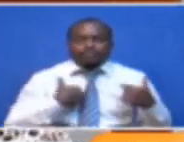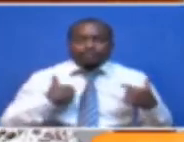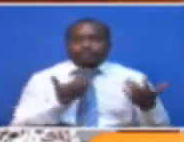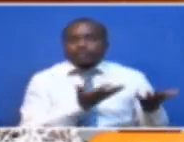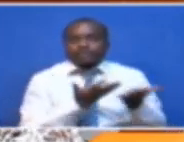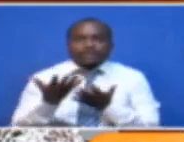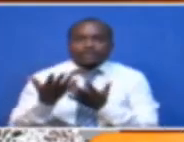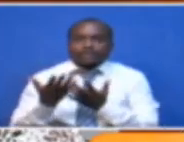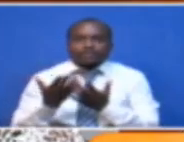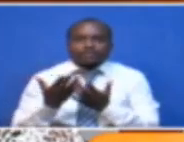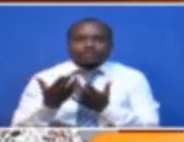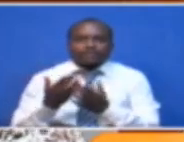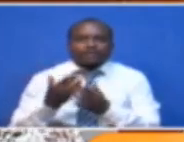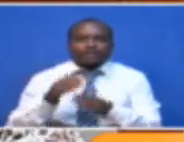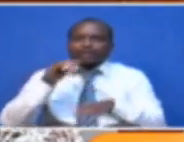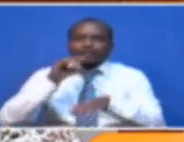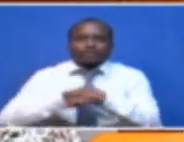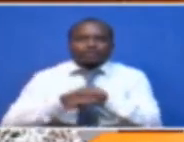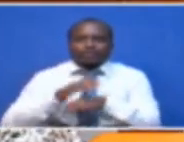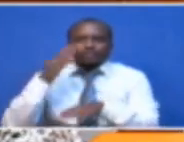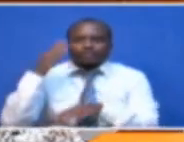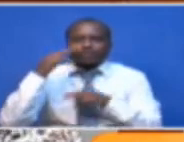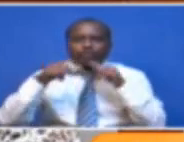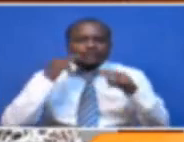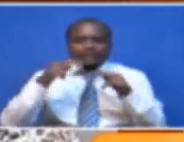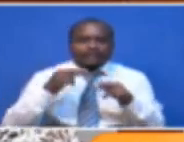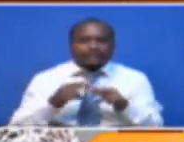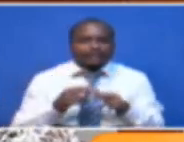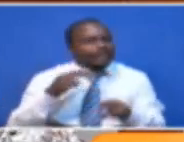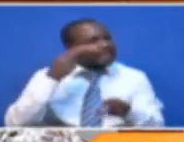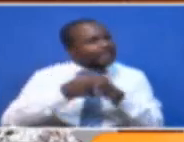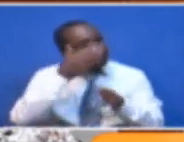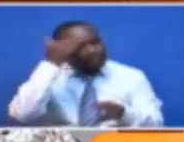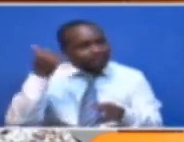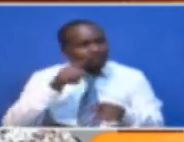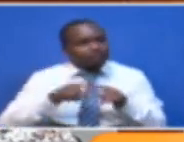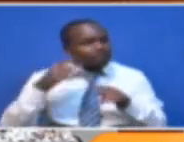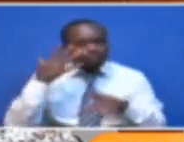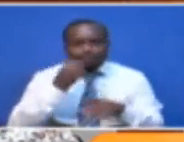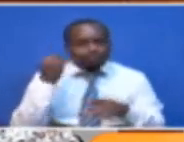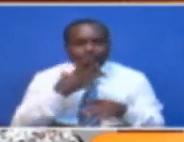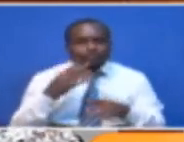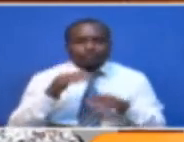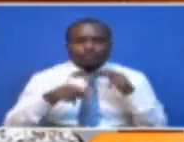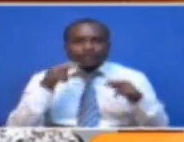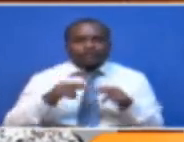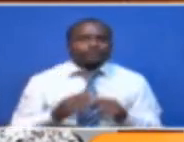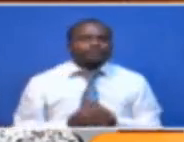Do you remember the name? I don't remember the name. Okay. But it was a good hotel. Okay. Very good. Yes.